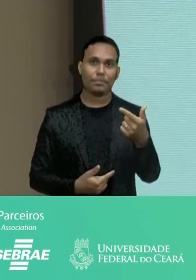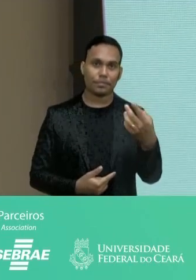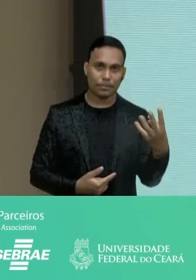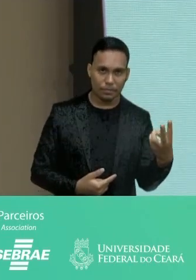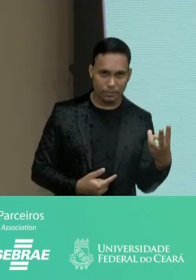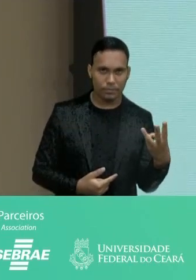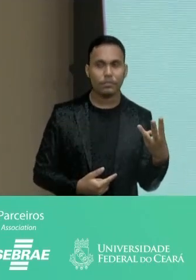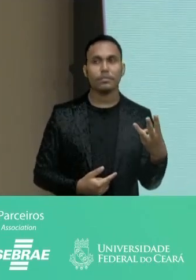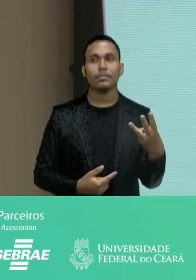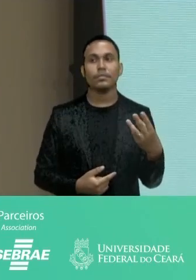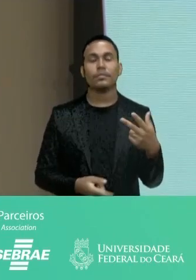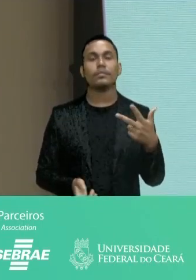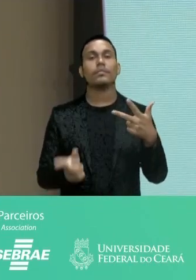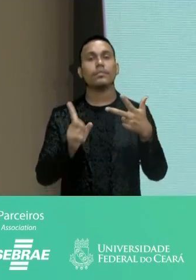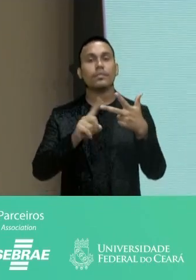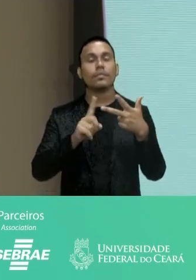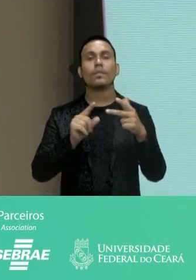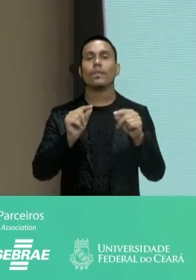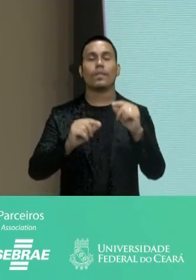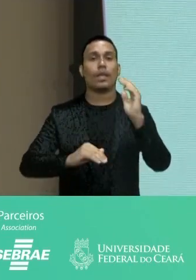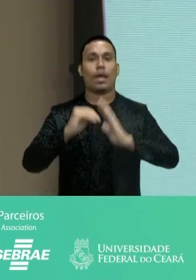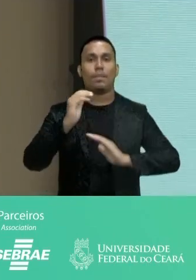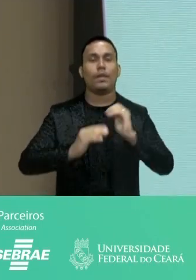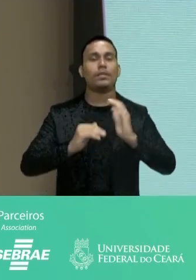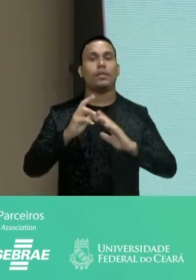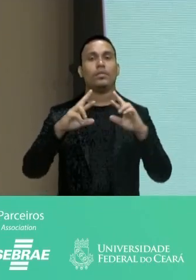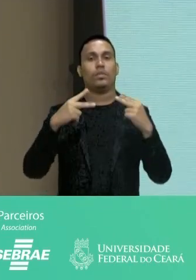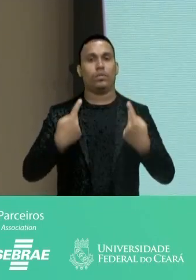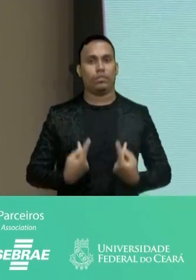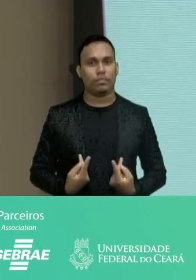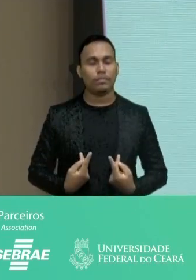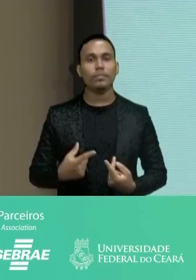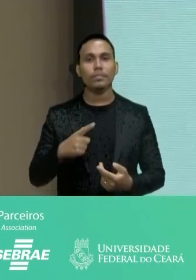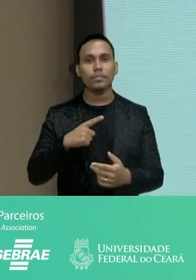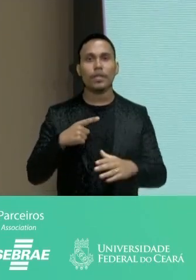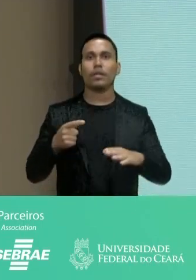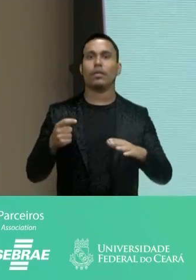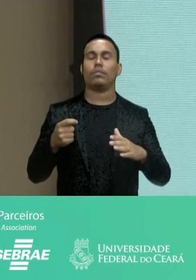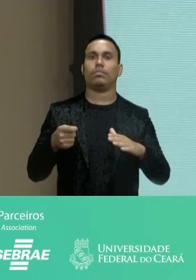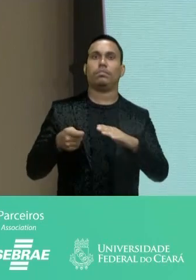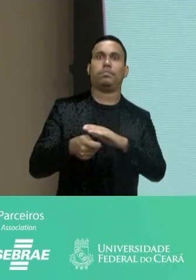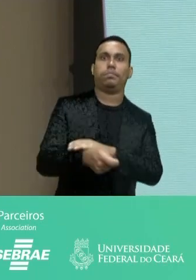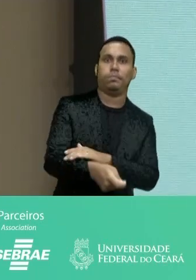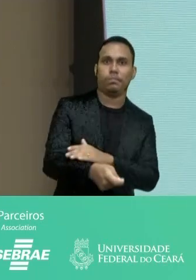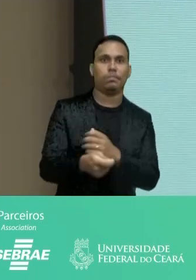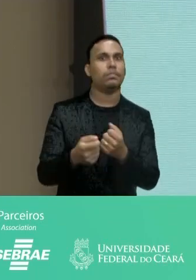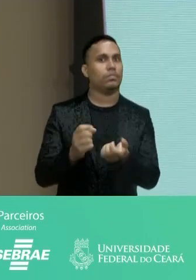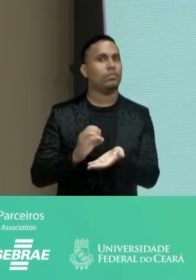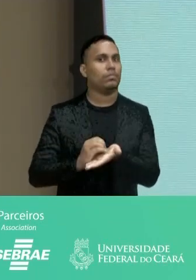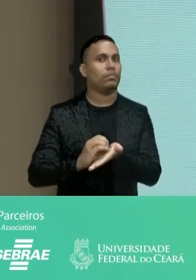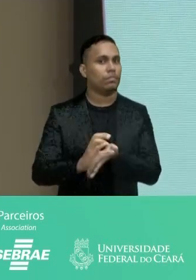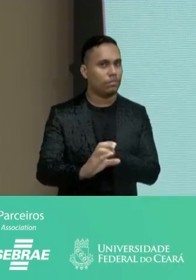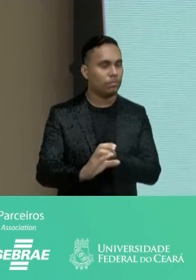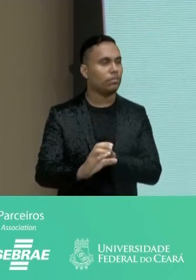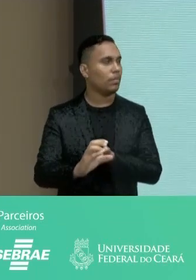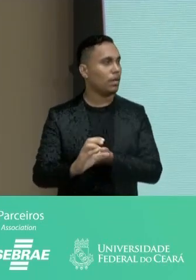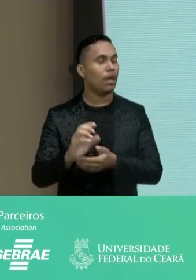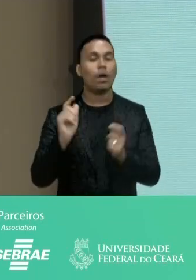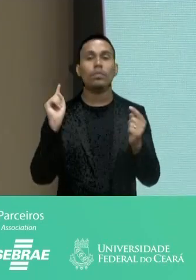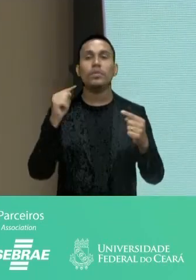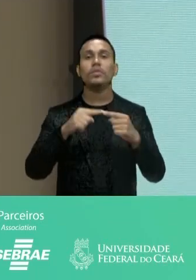Furthermore, the third pillar is capacity building in human resources, heavy